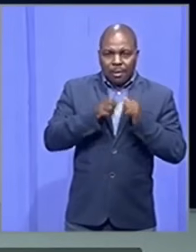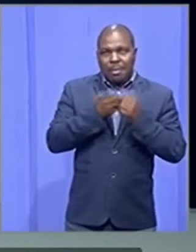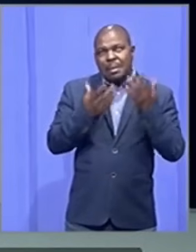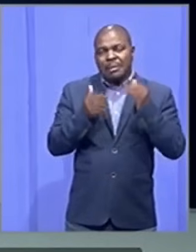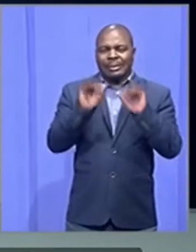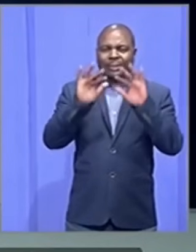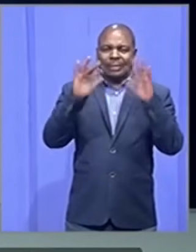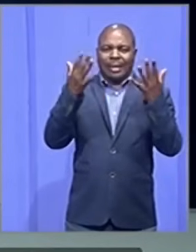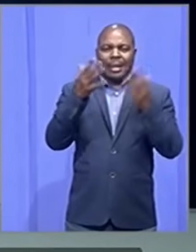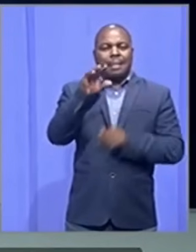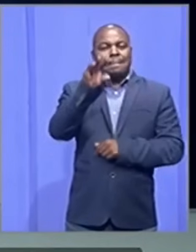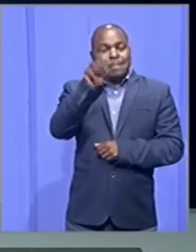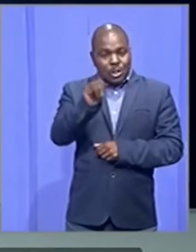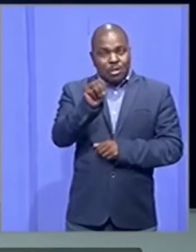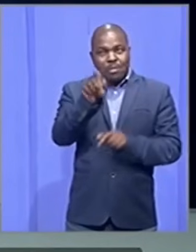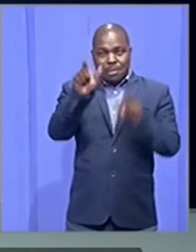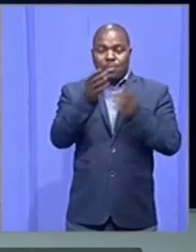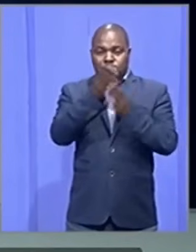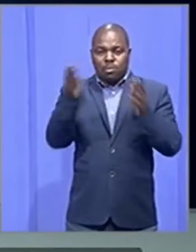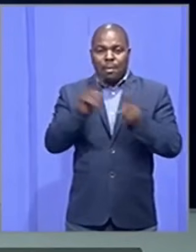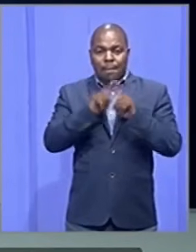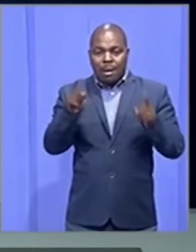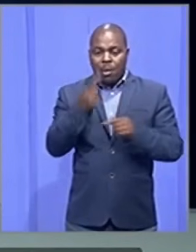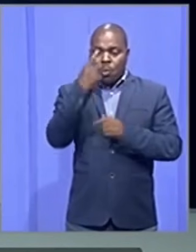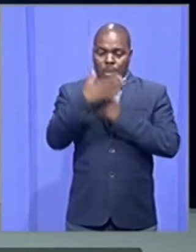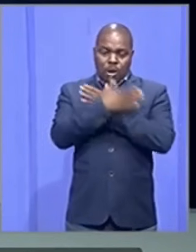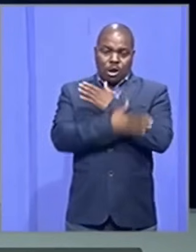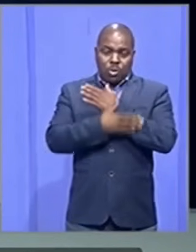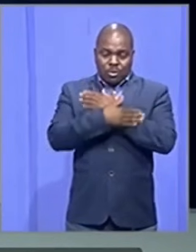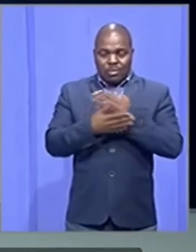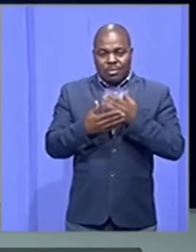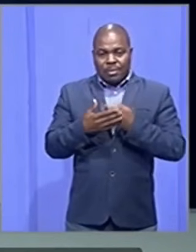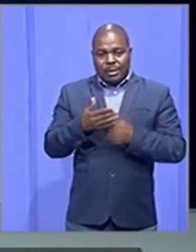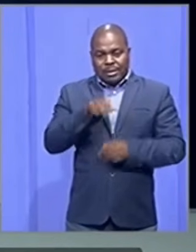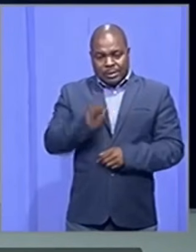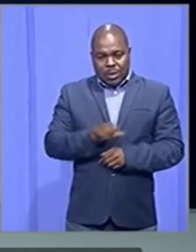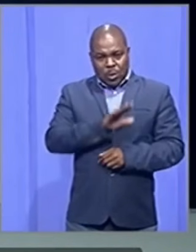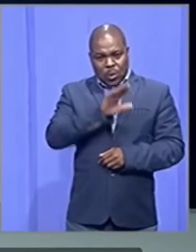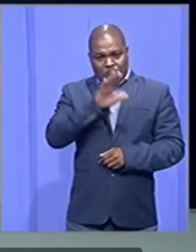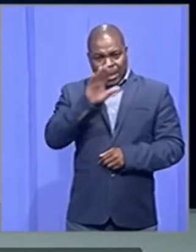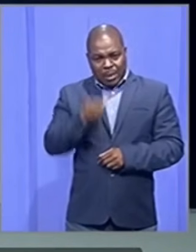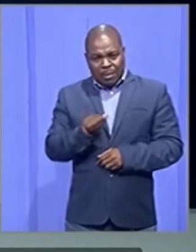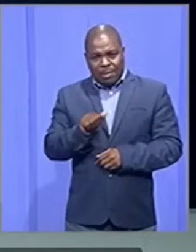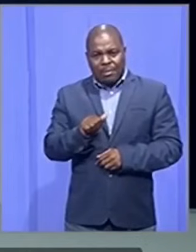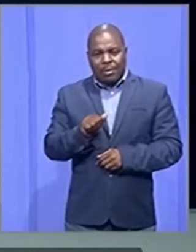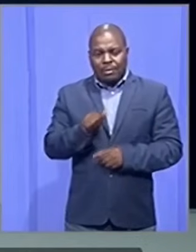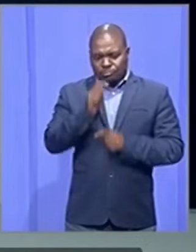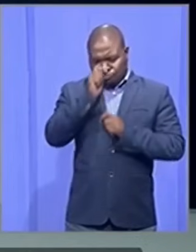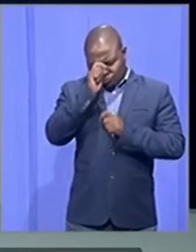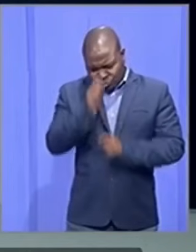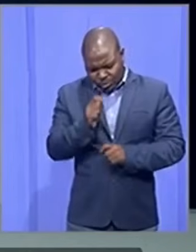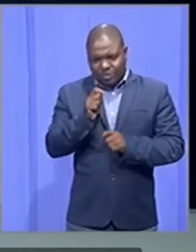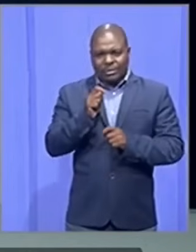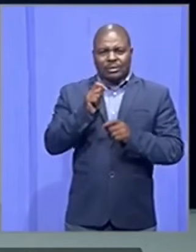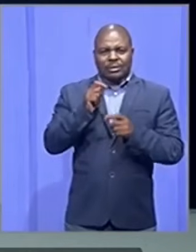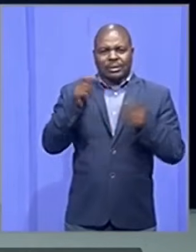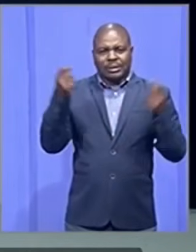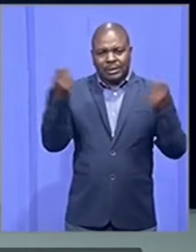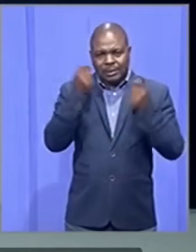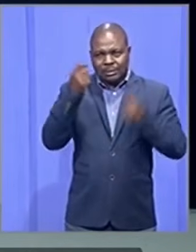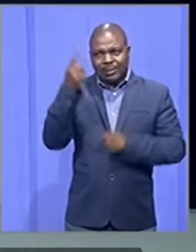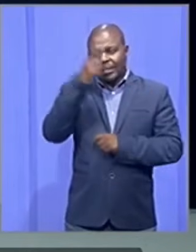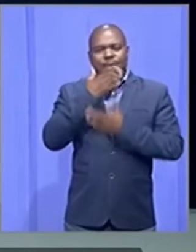be le mahwele but there's not even one country mo South Africa e loring does recognize kapa le ho celebrate letsatsi